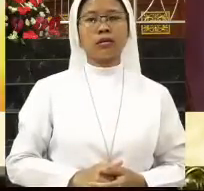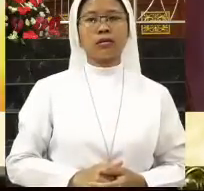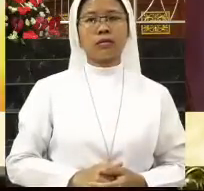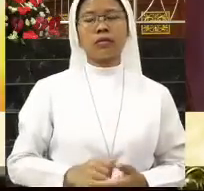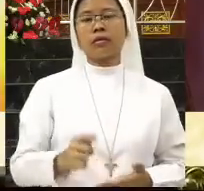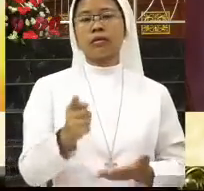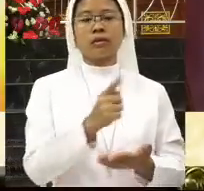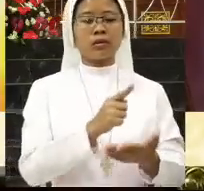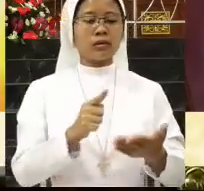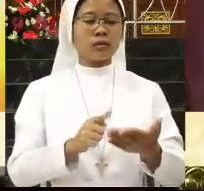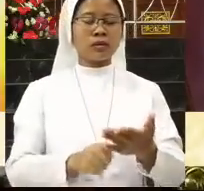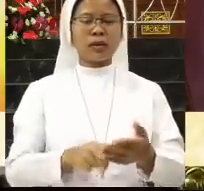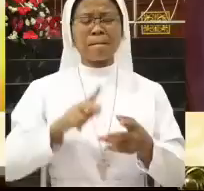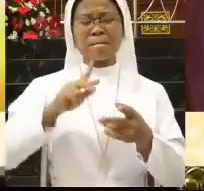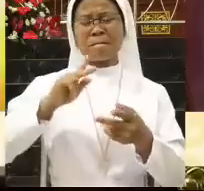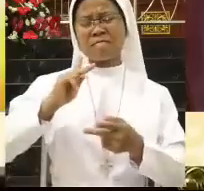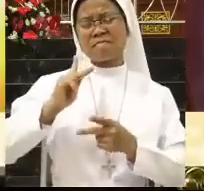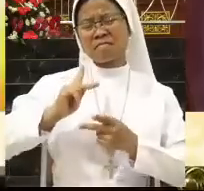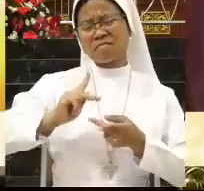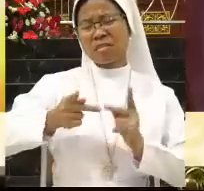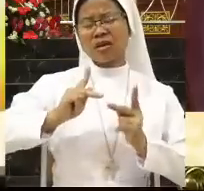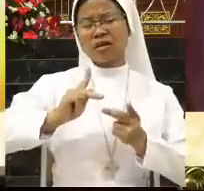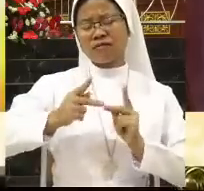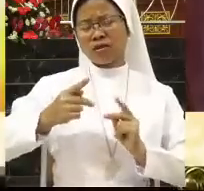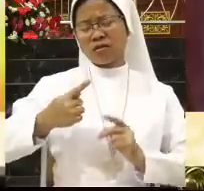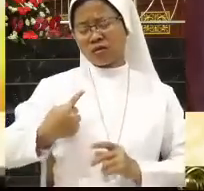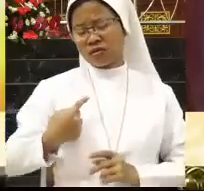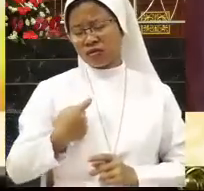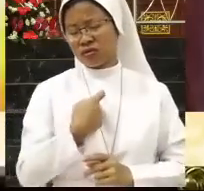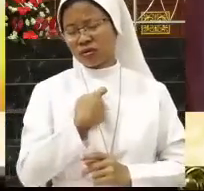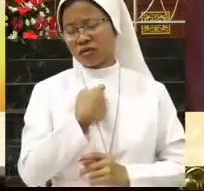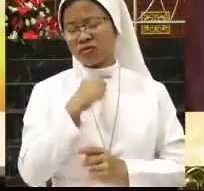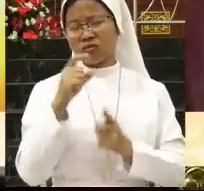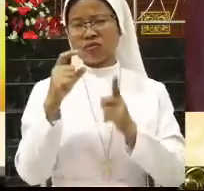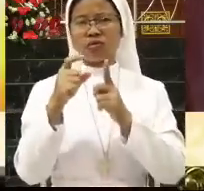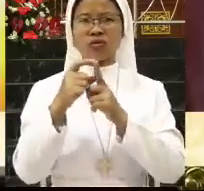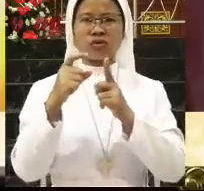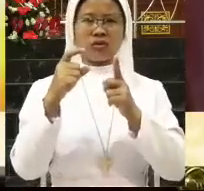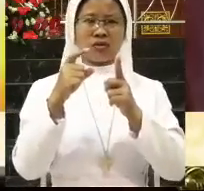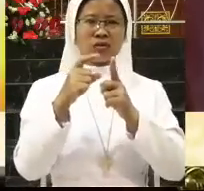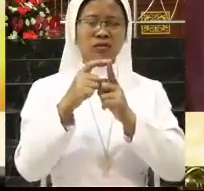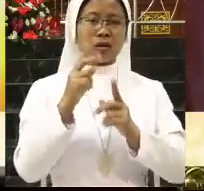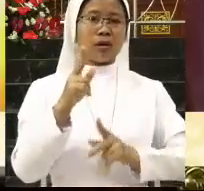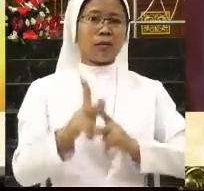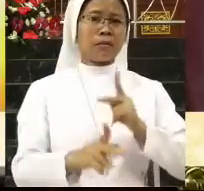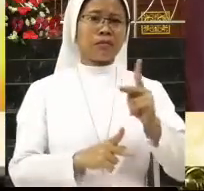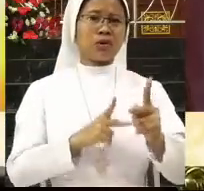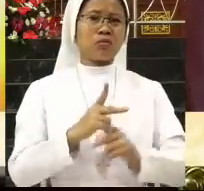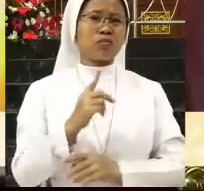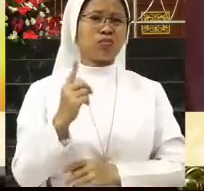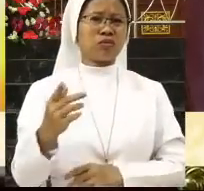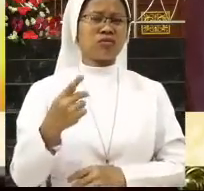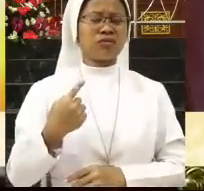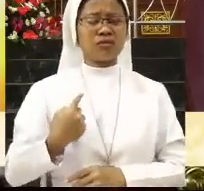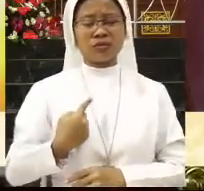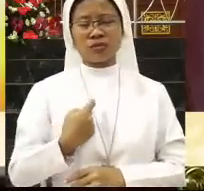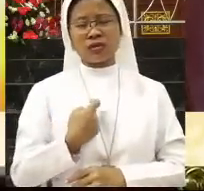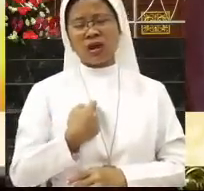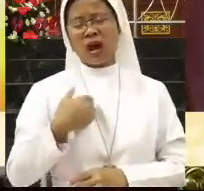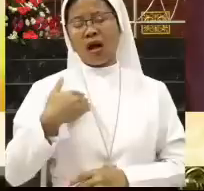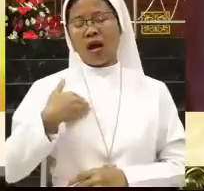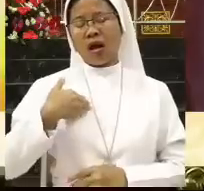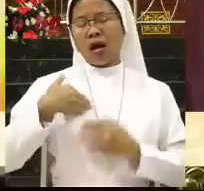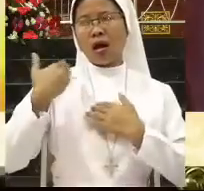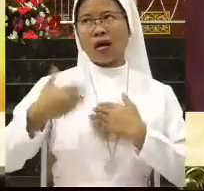These painful words can be heard from people with the desire to always seem or